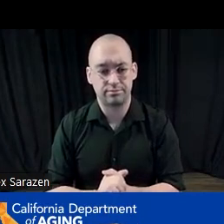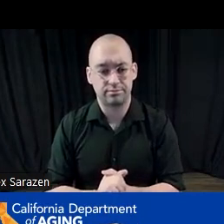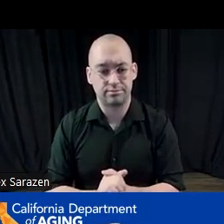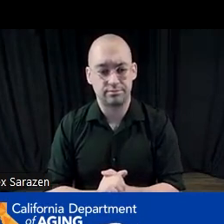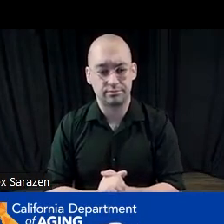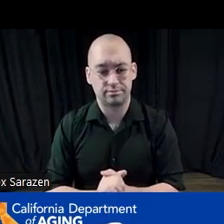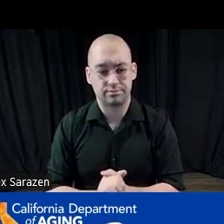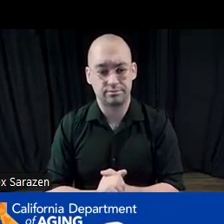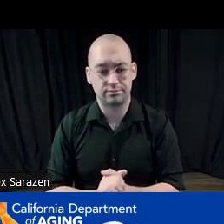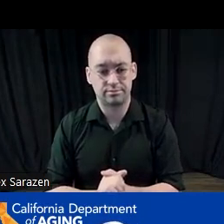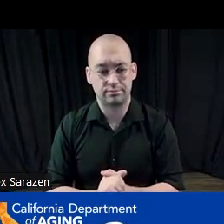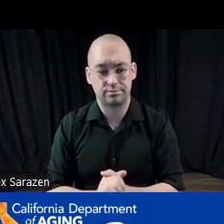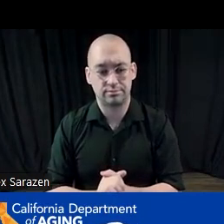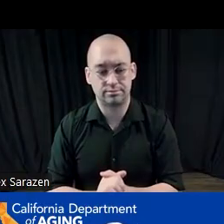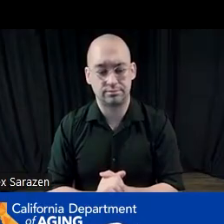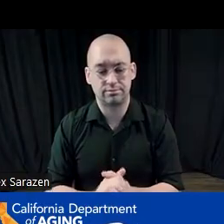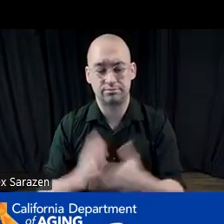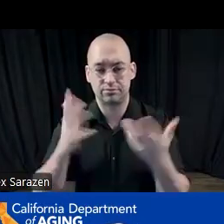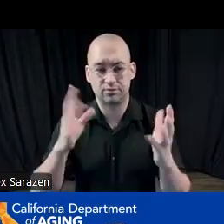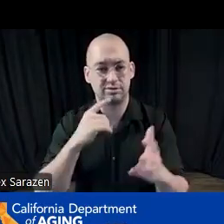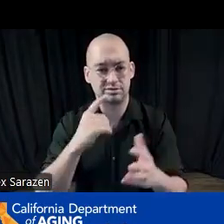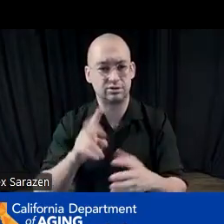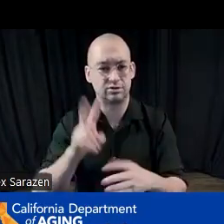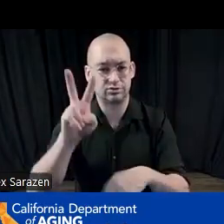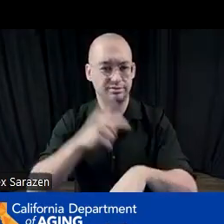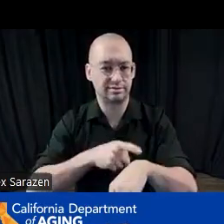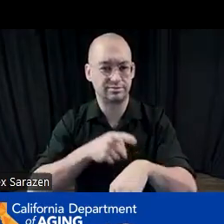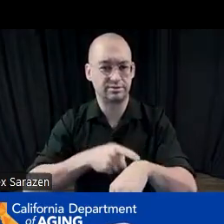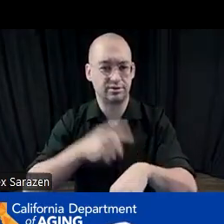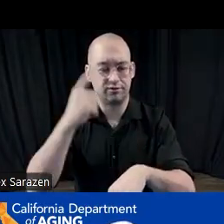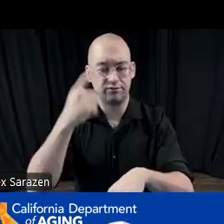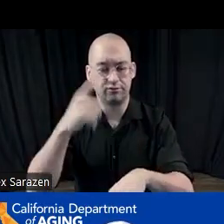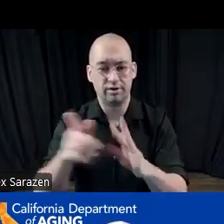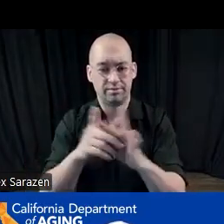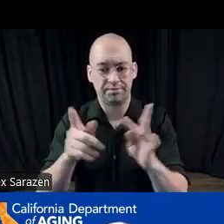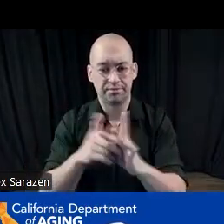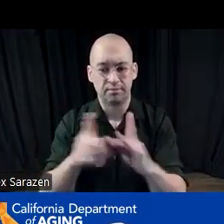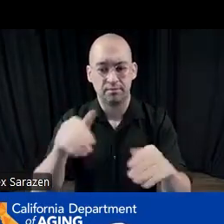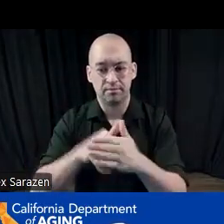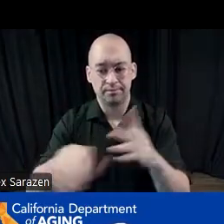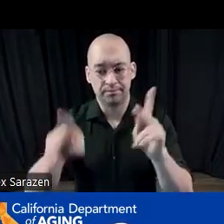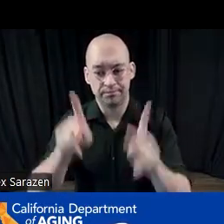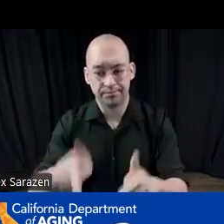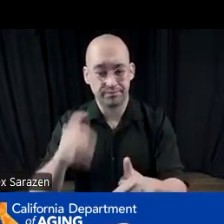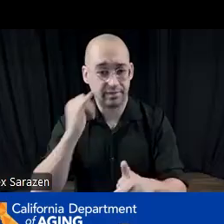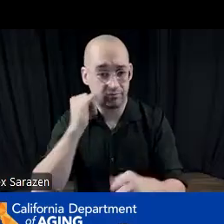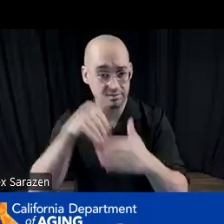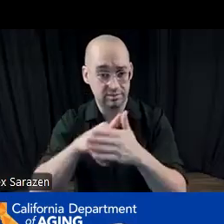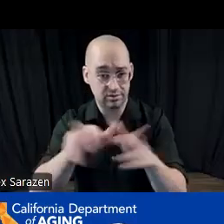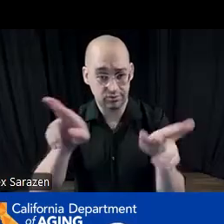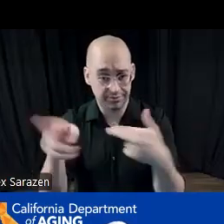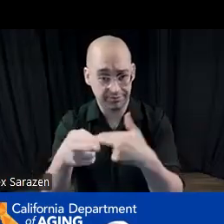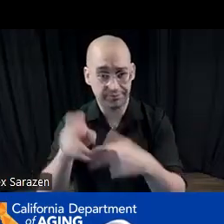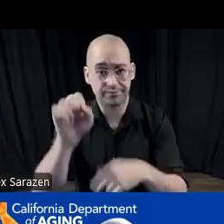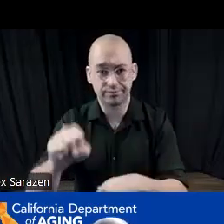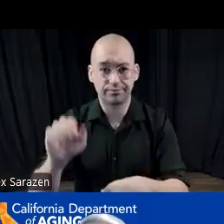As I stated, there will be 2 public comment periods. In person, if you're in the room with us today, you can raise your